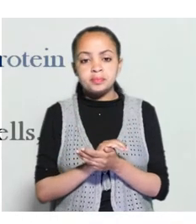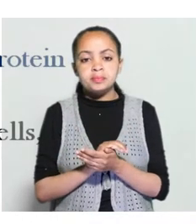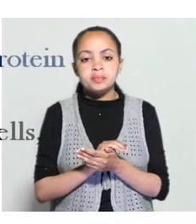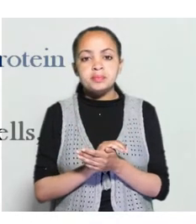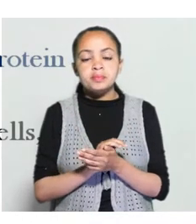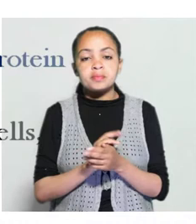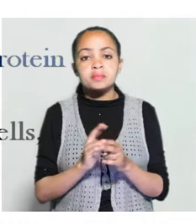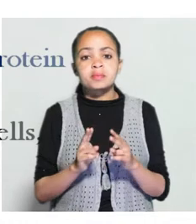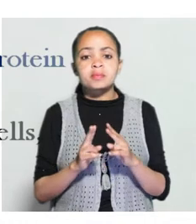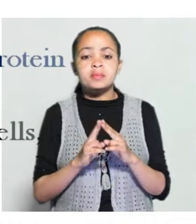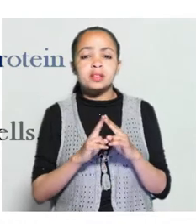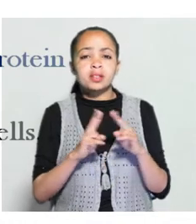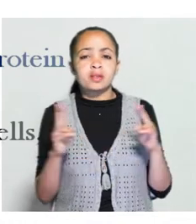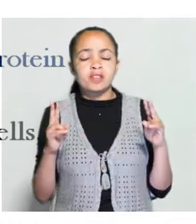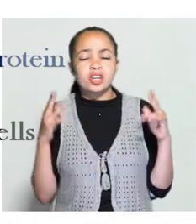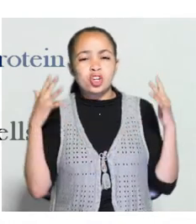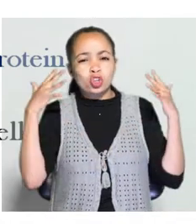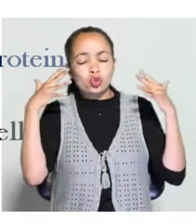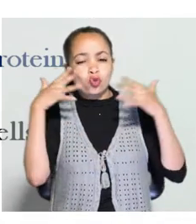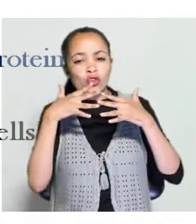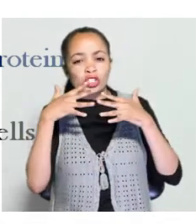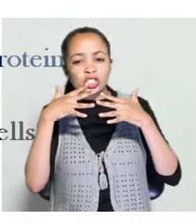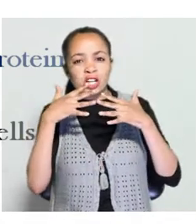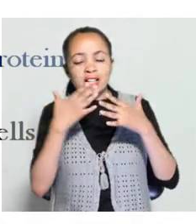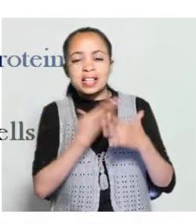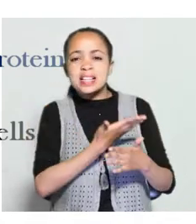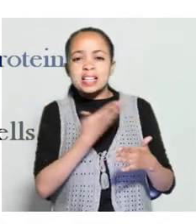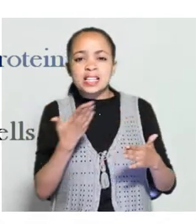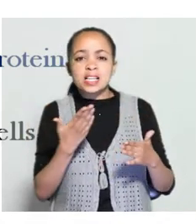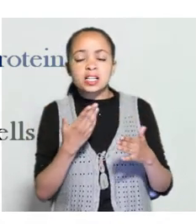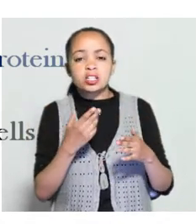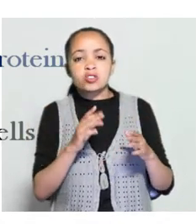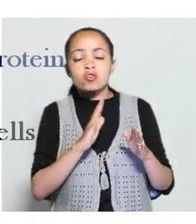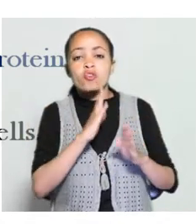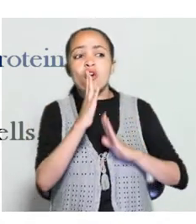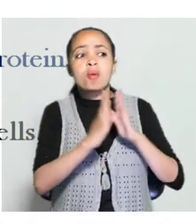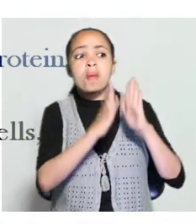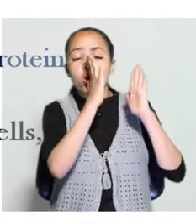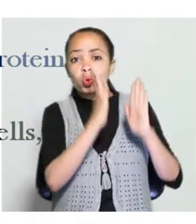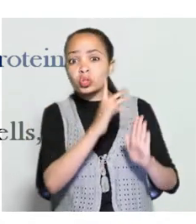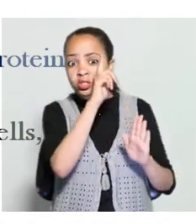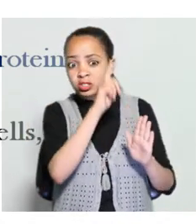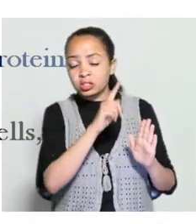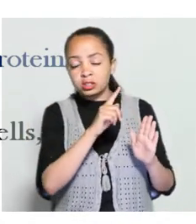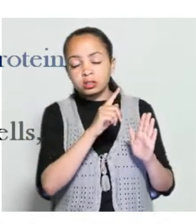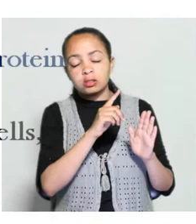the very controversial thing is to biologists is virus.